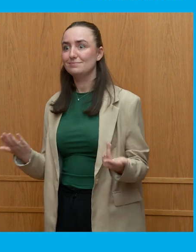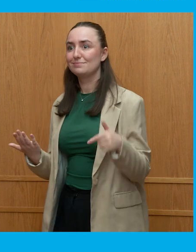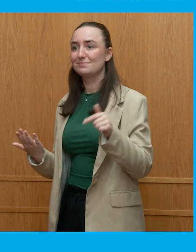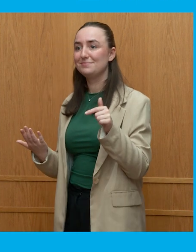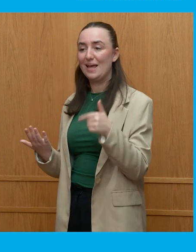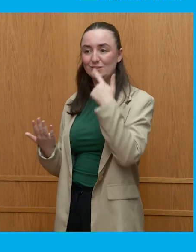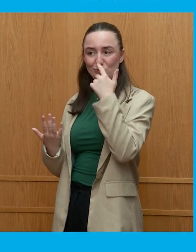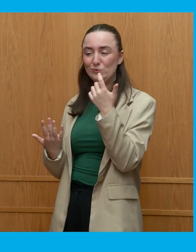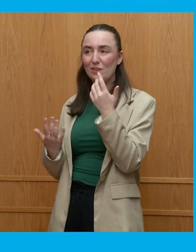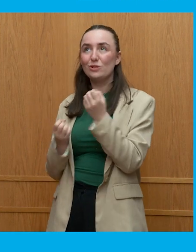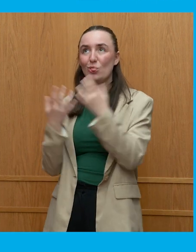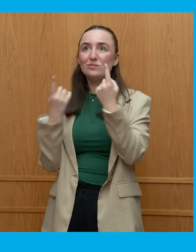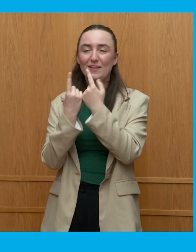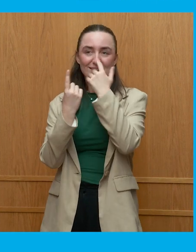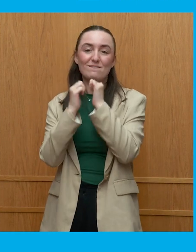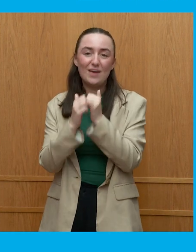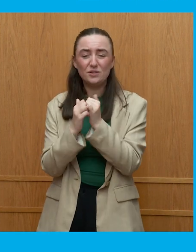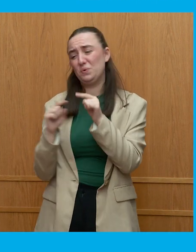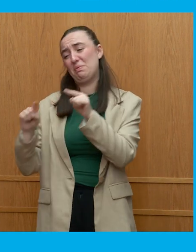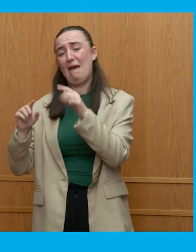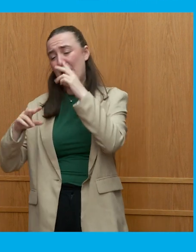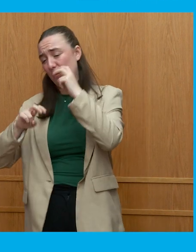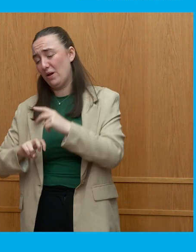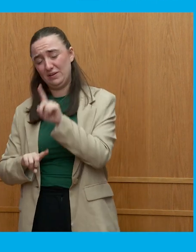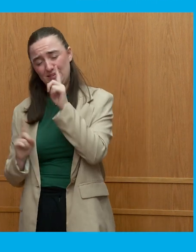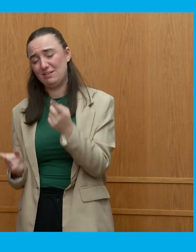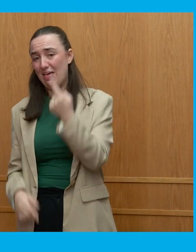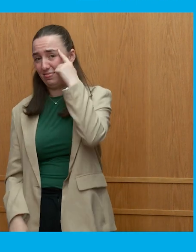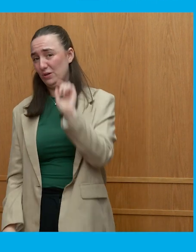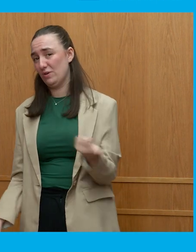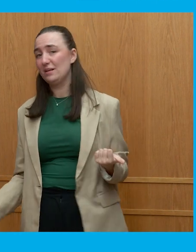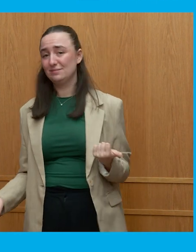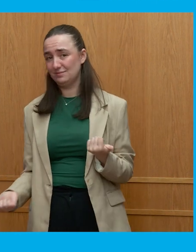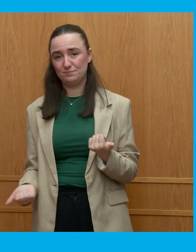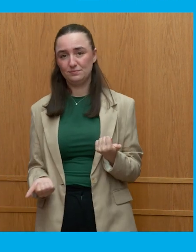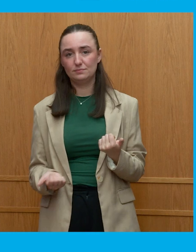evaluate. Yeah. So a couple more questions. Hello.